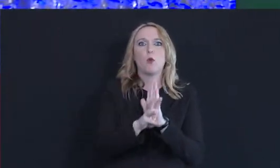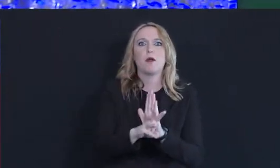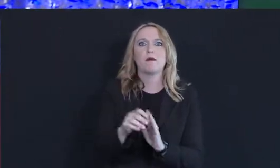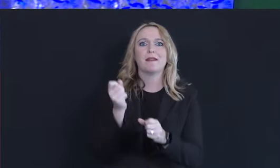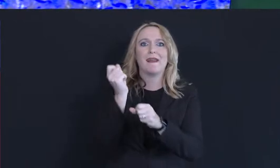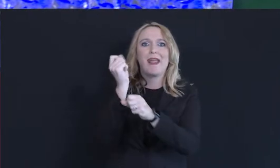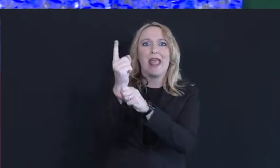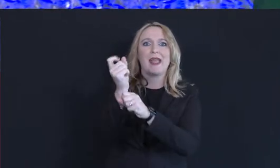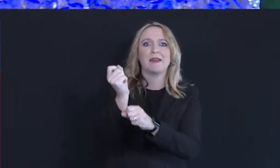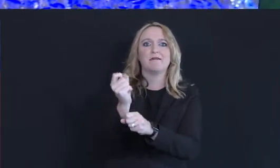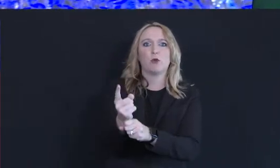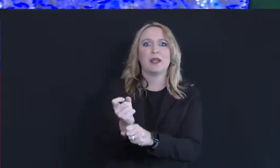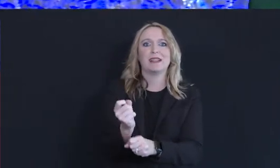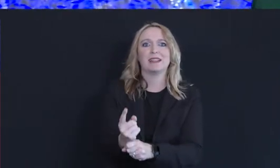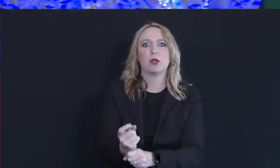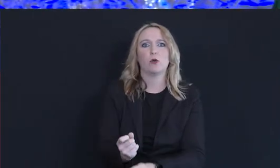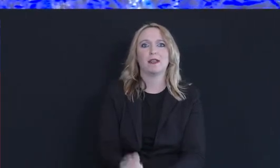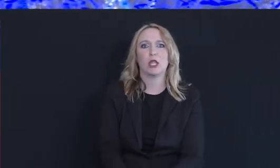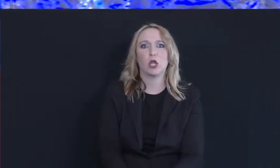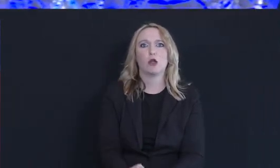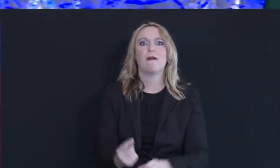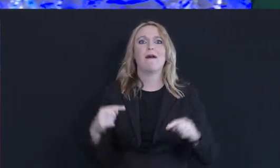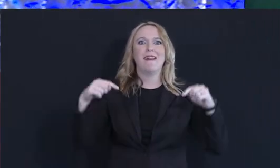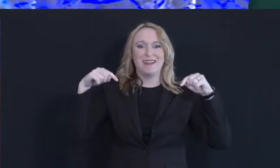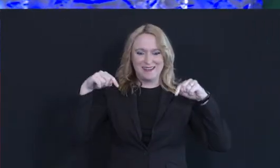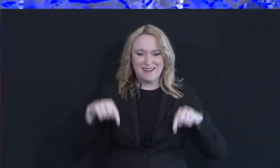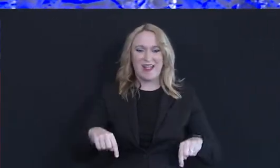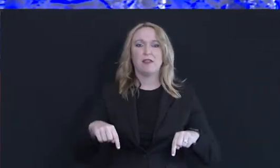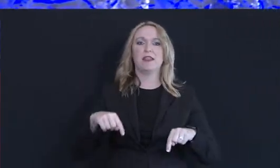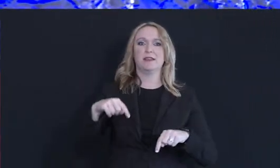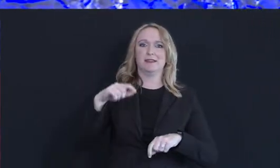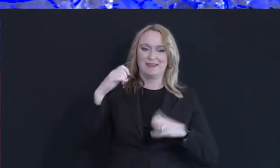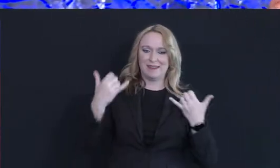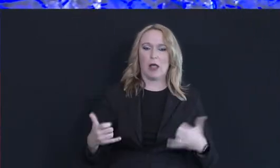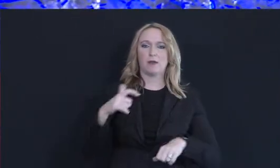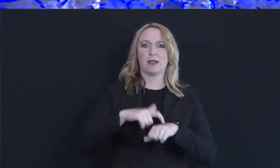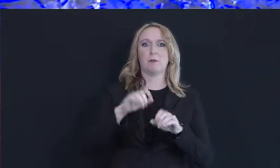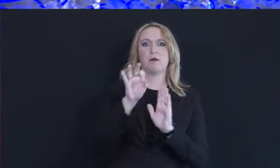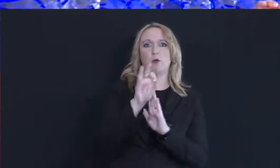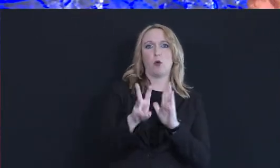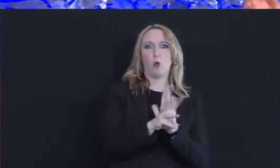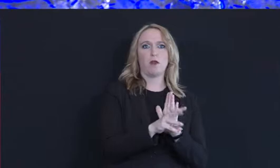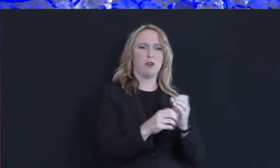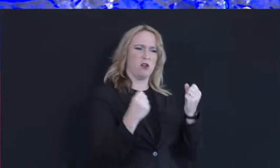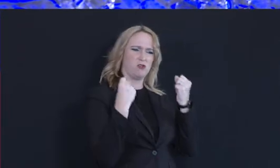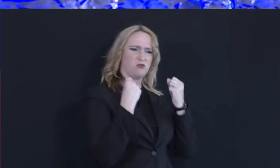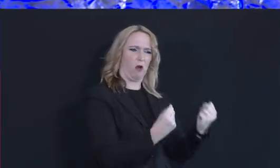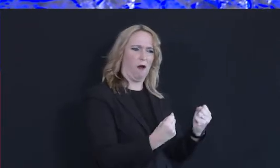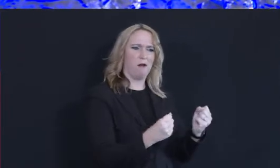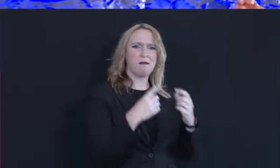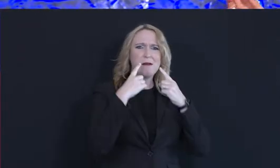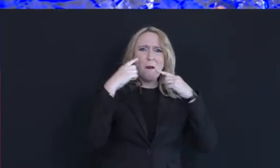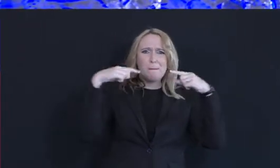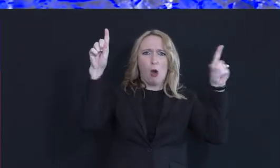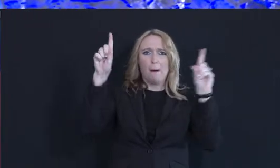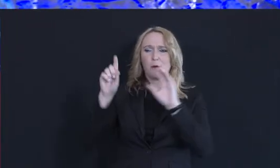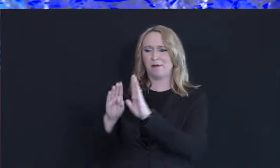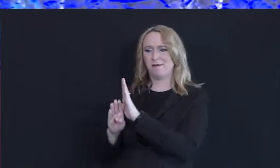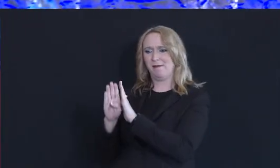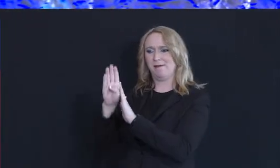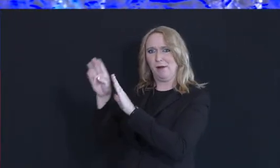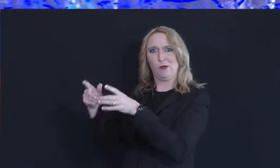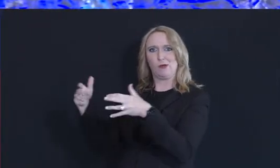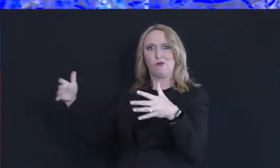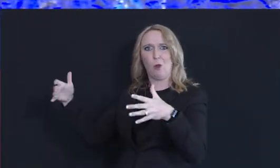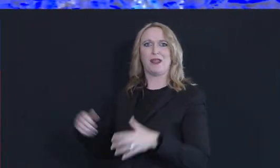year this is the state of Fort Worth strong prosperous and growing and all of you